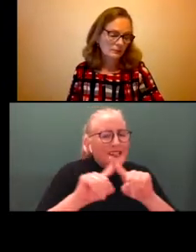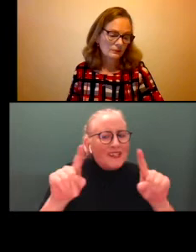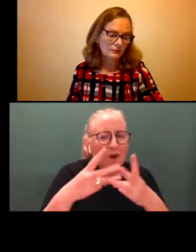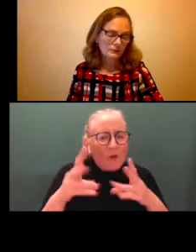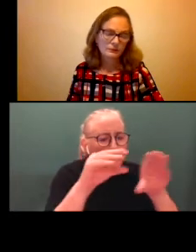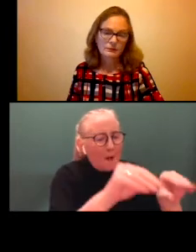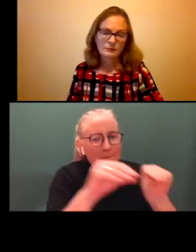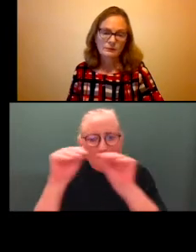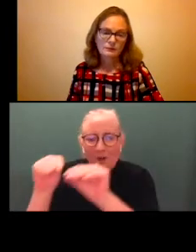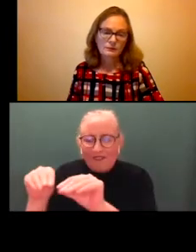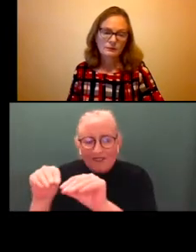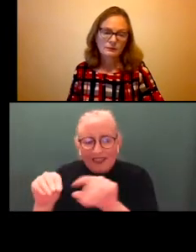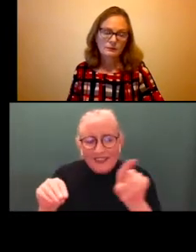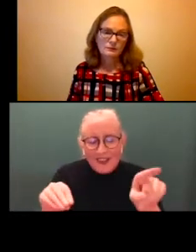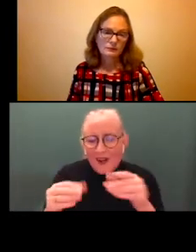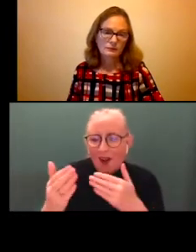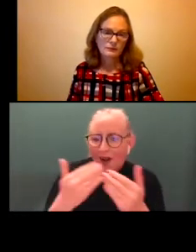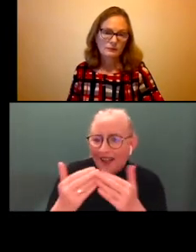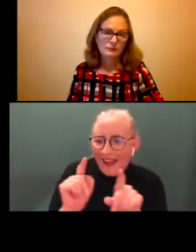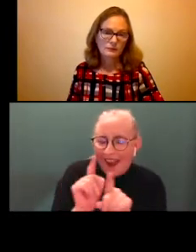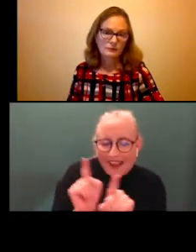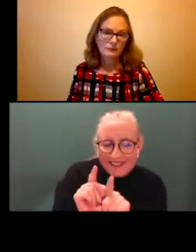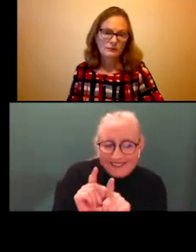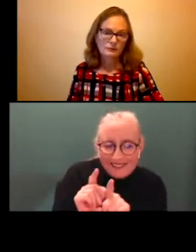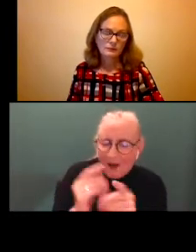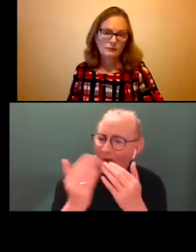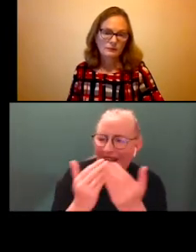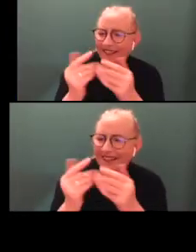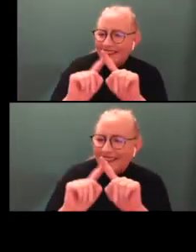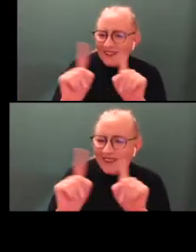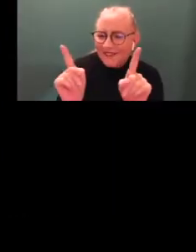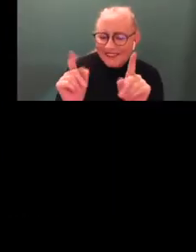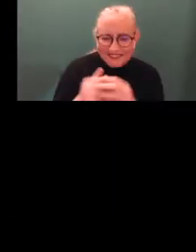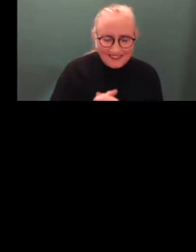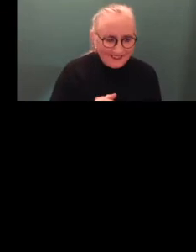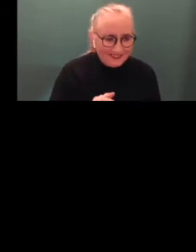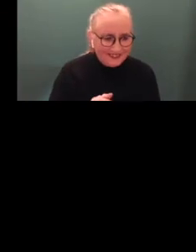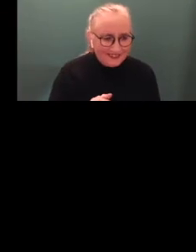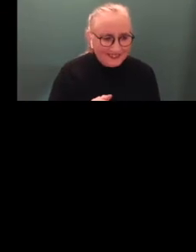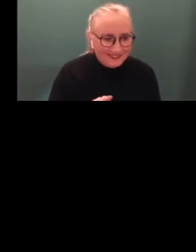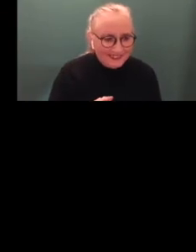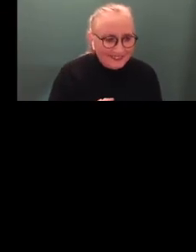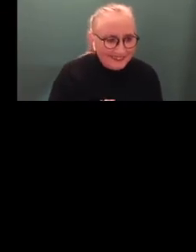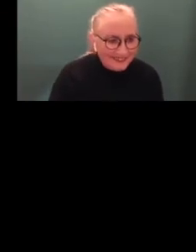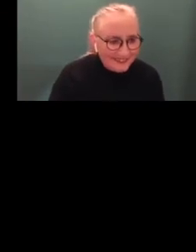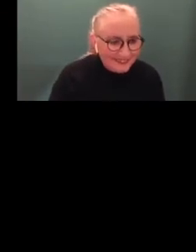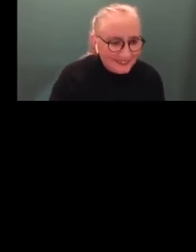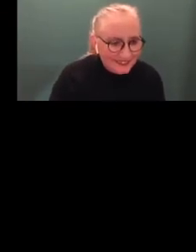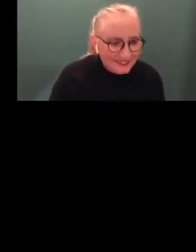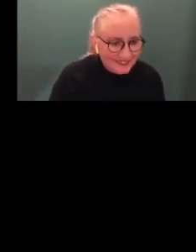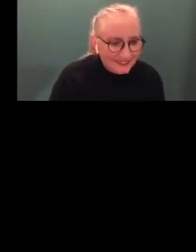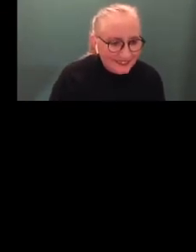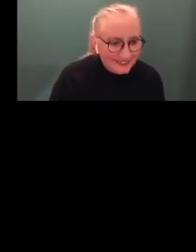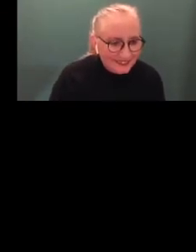Rockwell, when you were in Aris Tracta, and when you're here? What's the difference? Well, it was a bit stressful when I was in